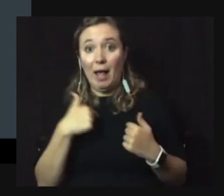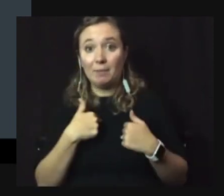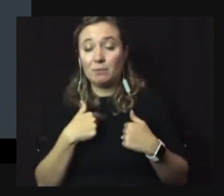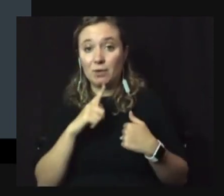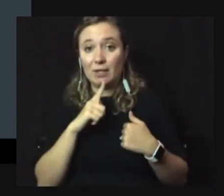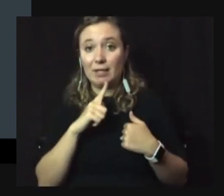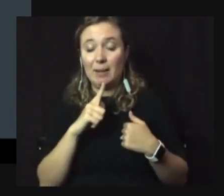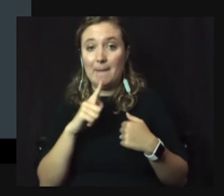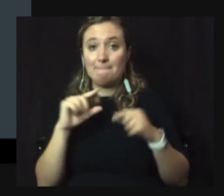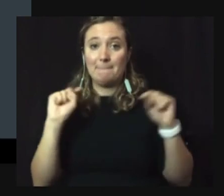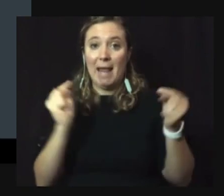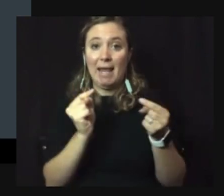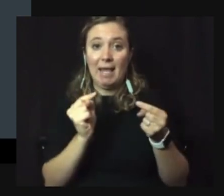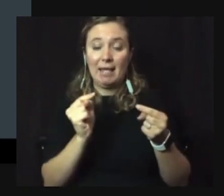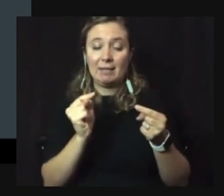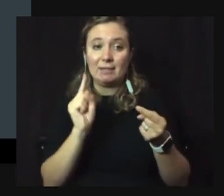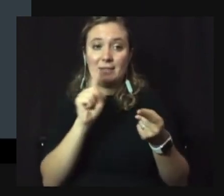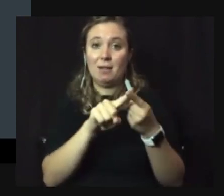I'm at like a